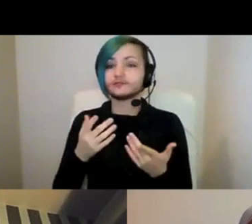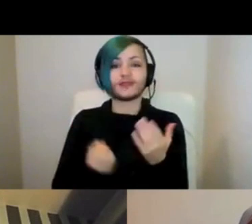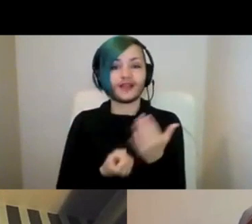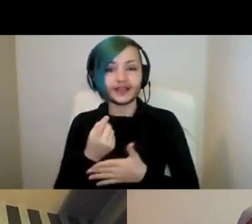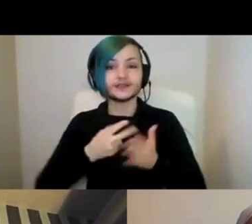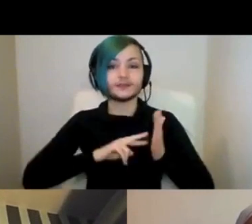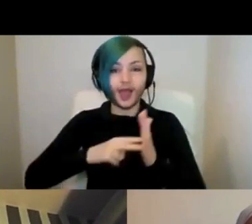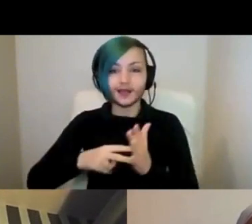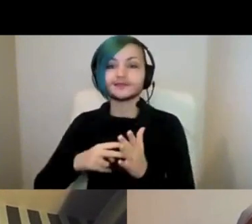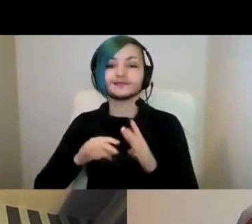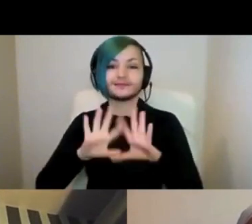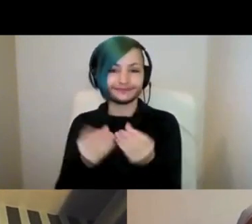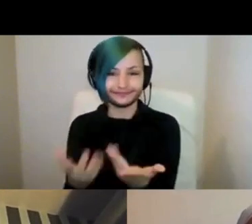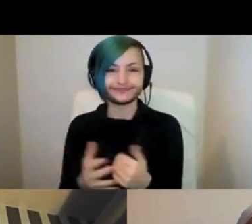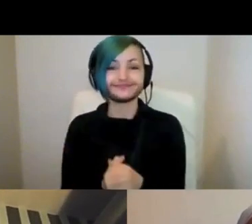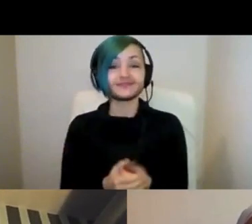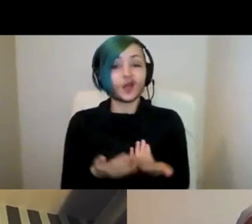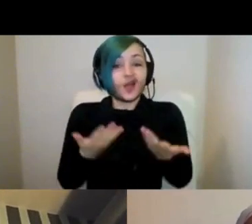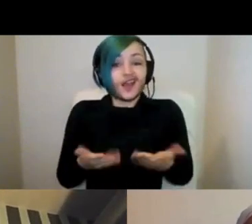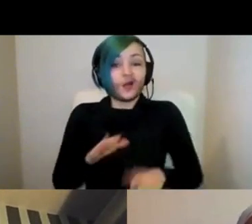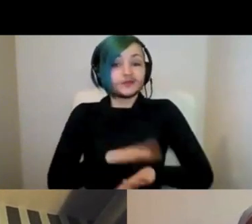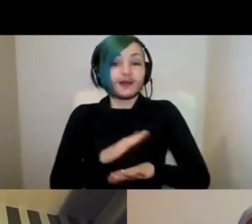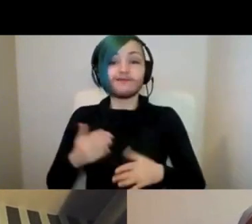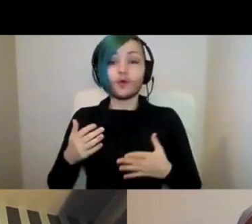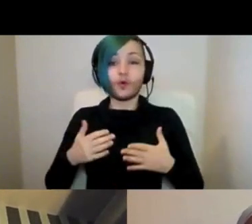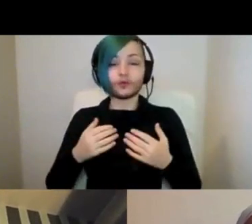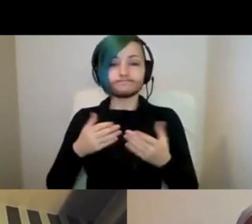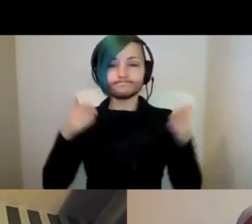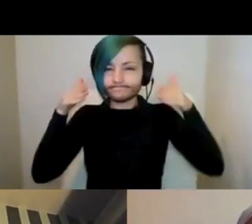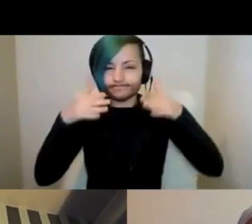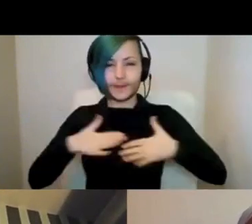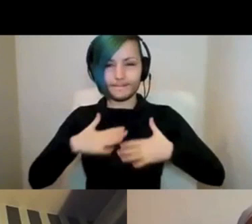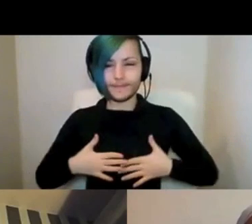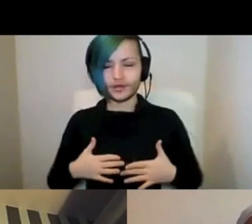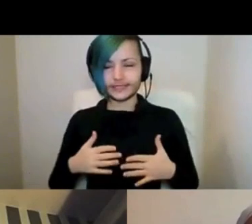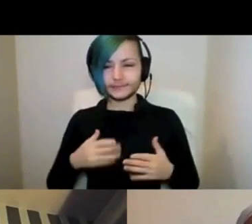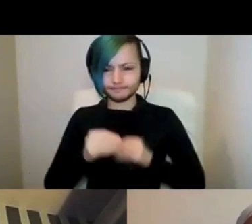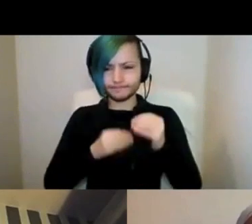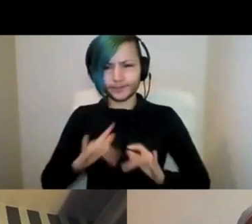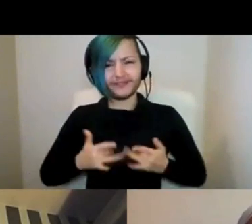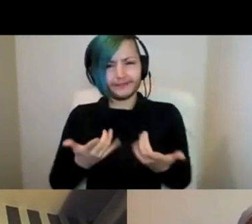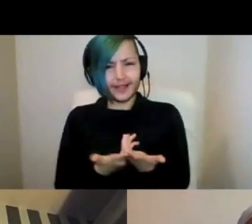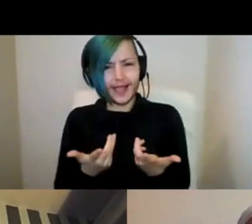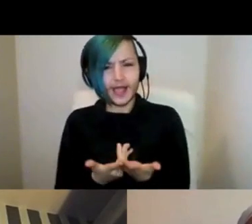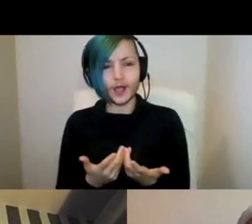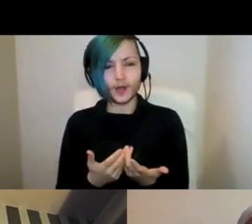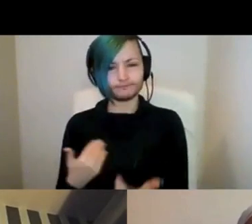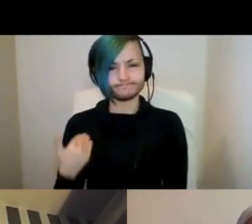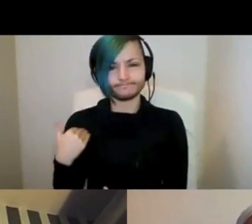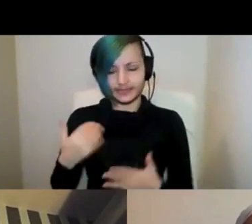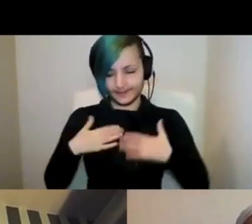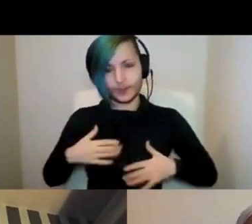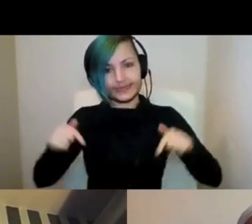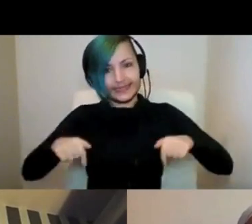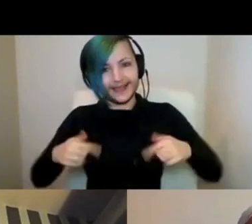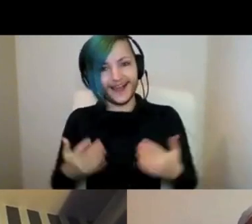come to the body centering exercise. Really, it's all about just tapping into how we feel at the moment, to remind ourselves that it's there.